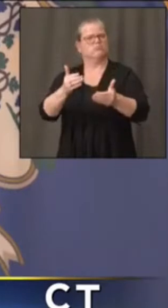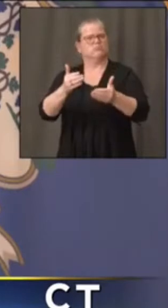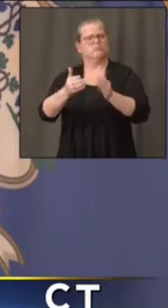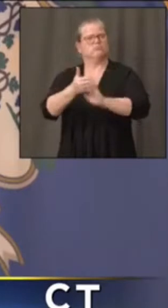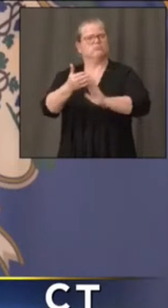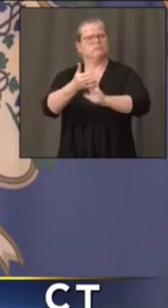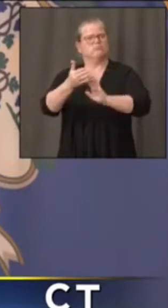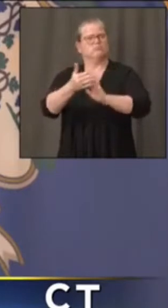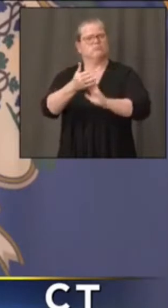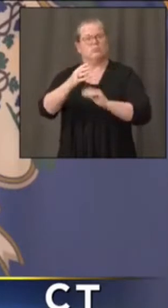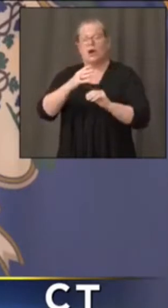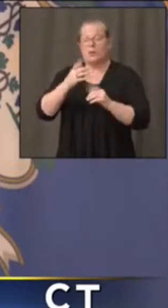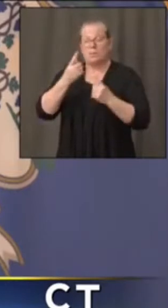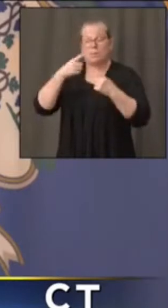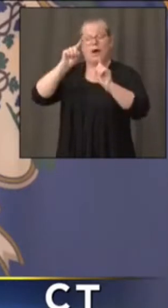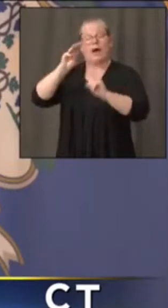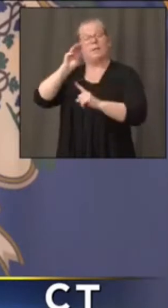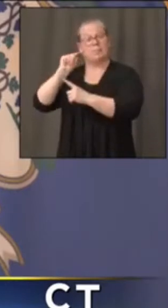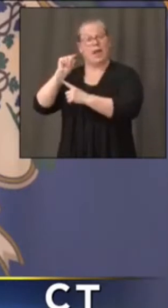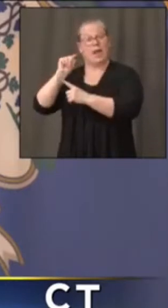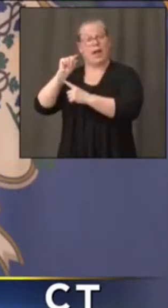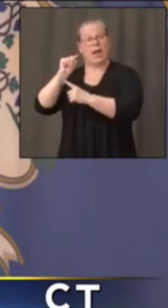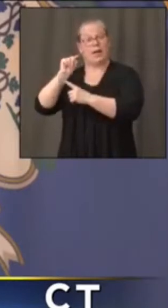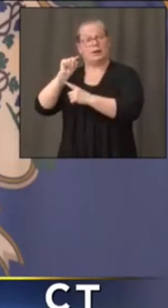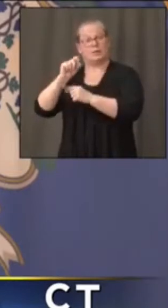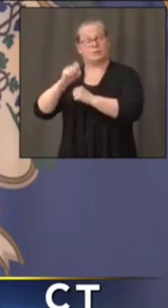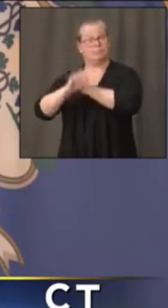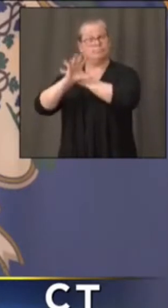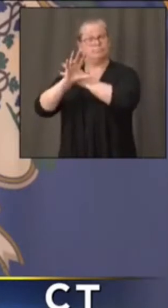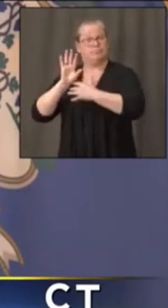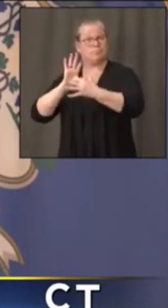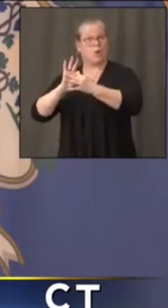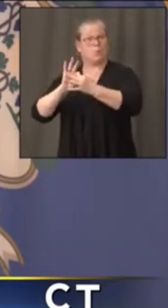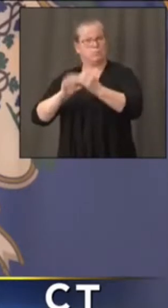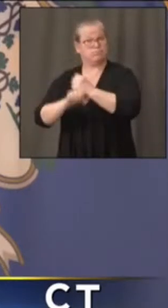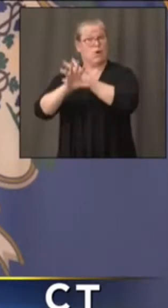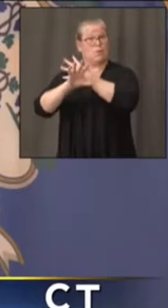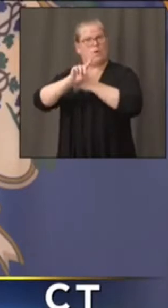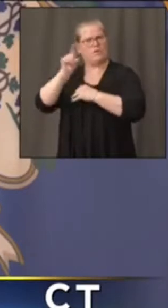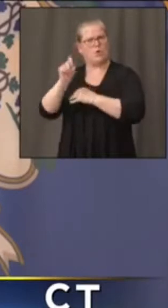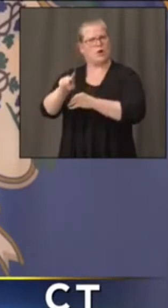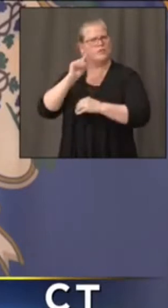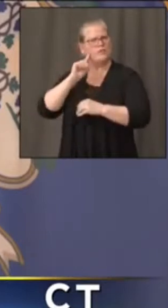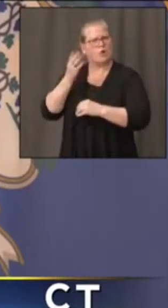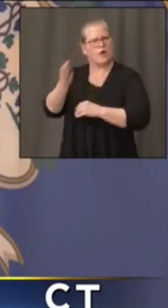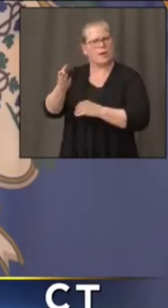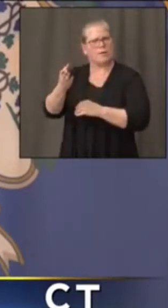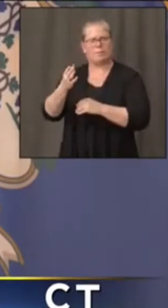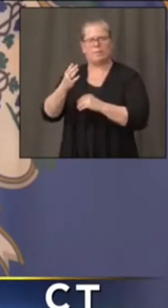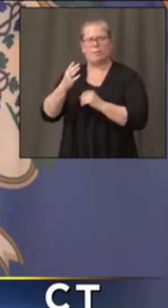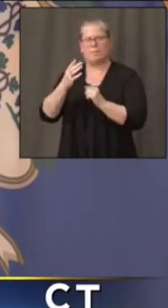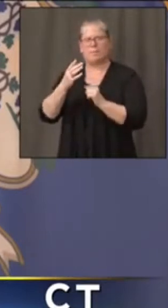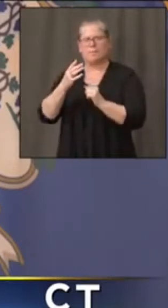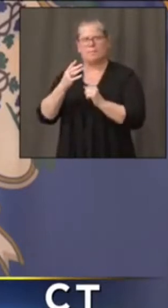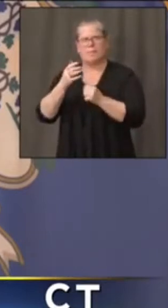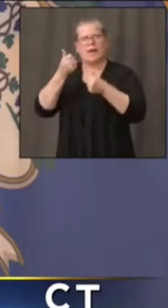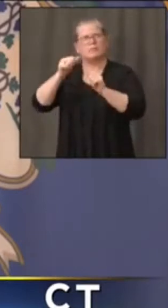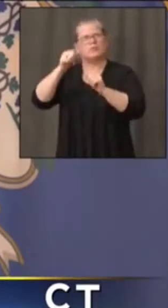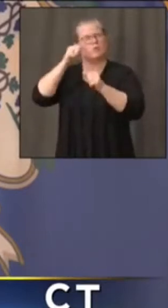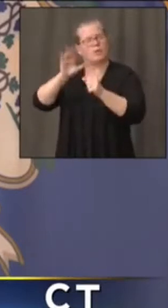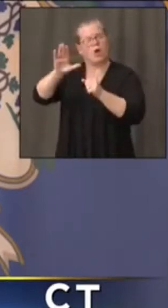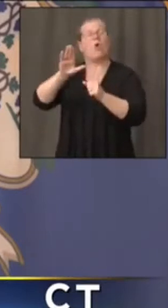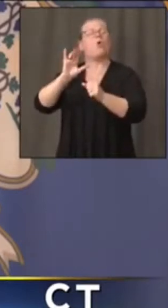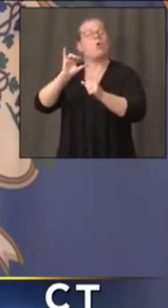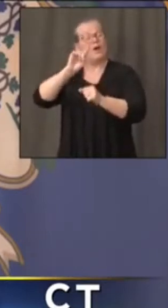was a question for Matt Carter's he is he back Matt you may be heard it was a question I think regarding the fall the flu